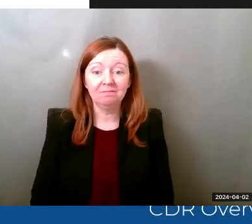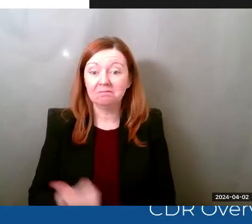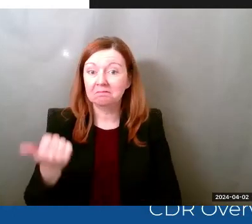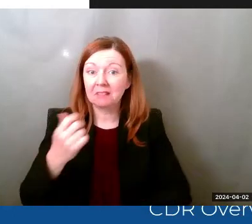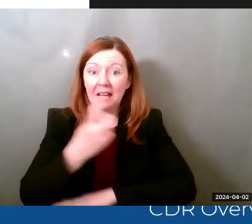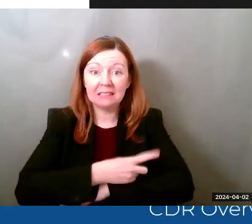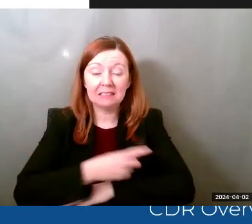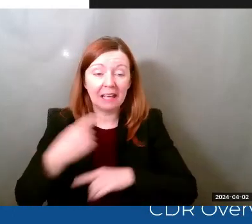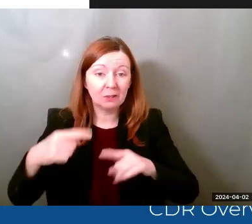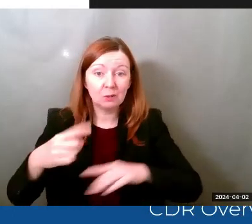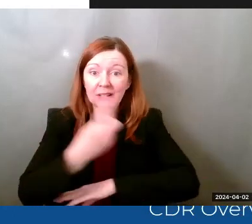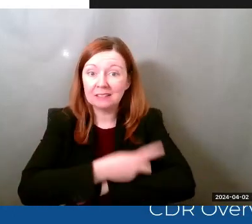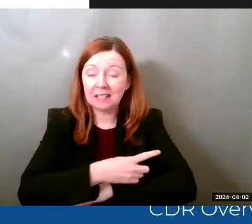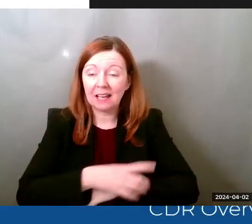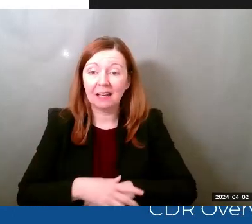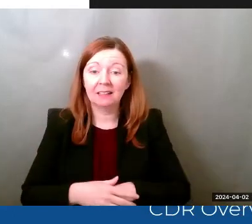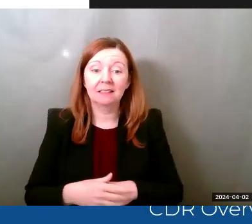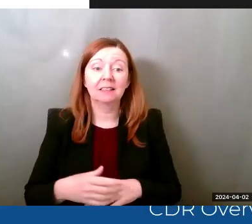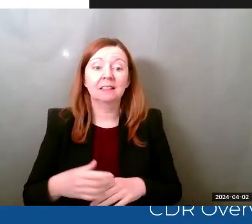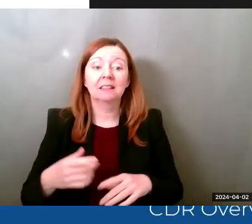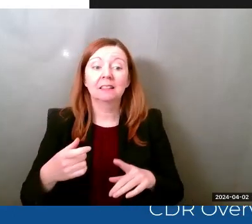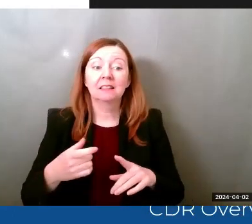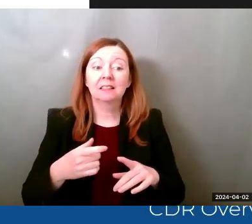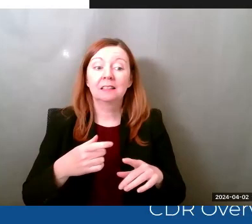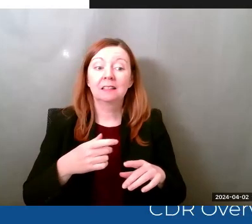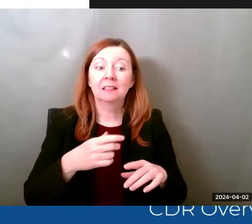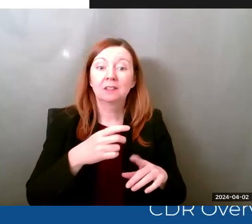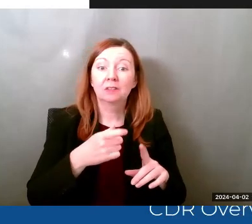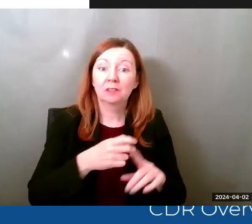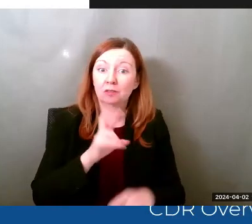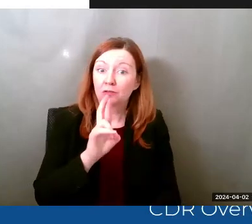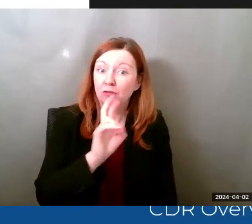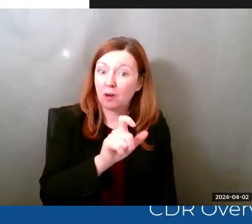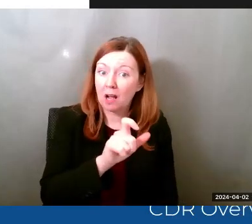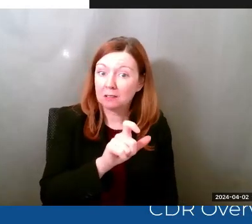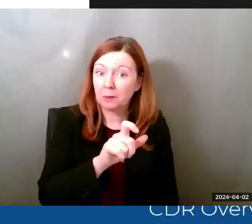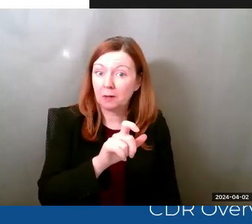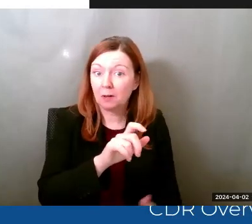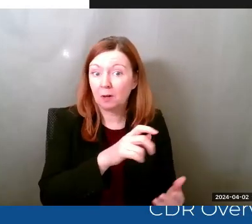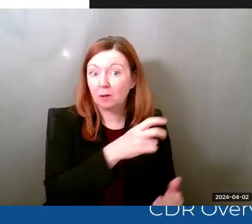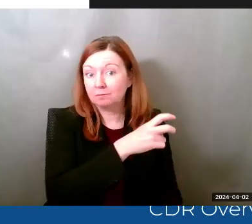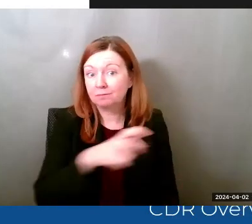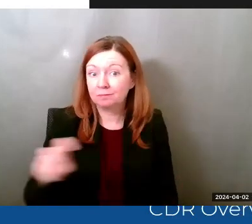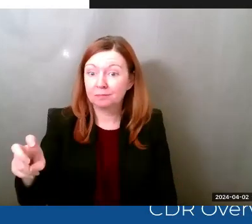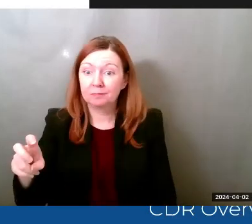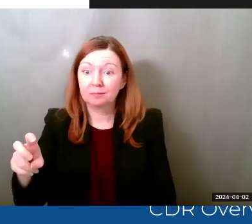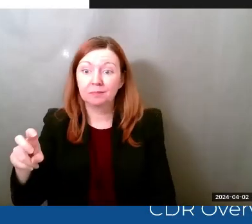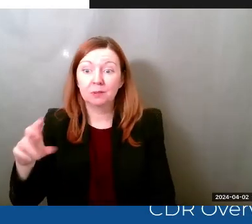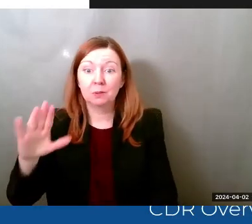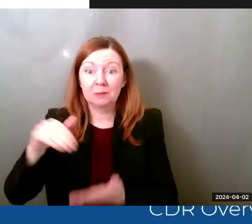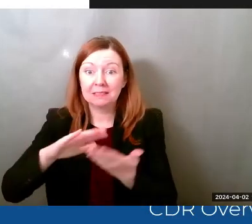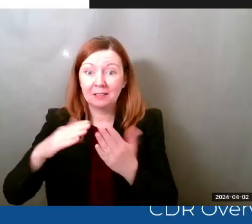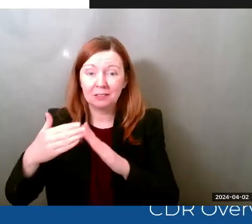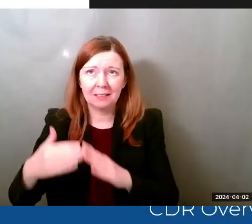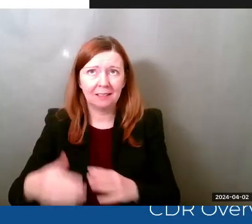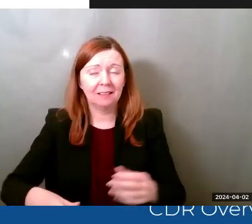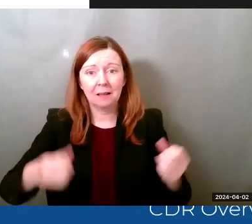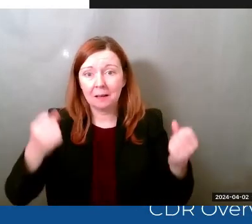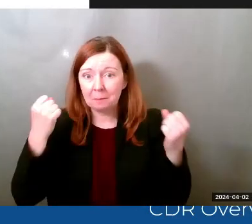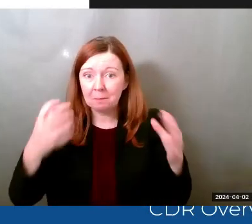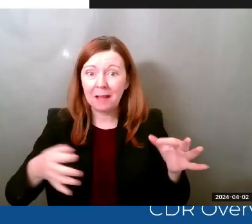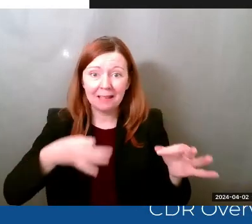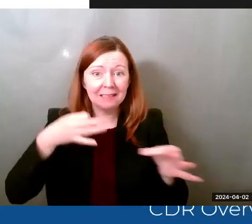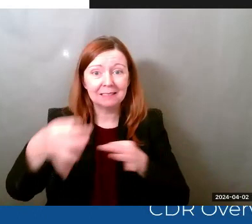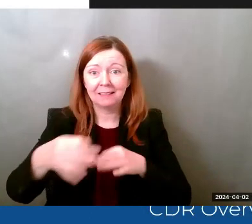day, during the day, getting from Roxborough to Center City is fraught with delays on